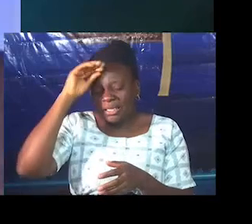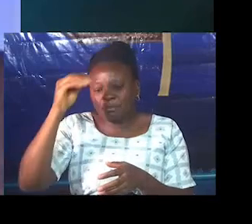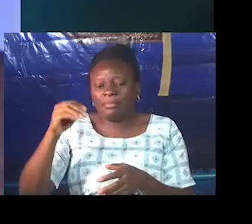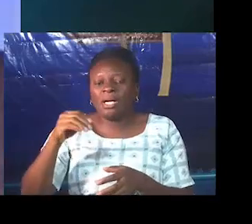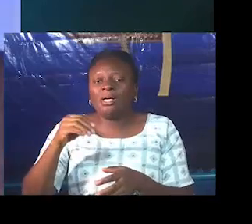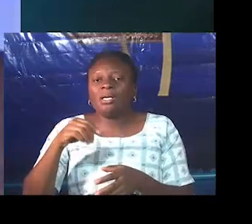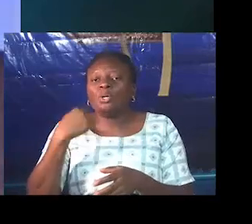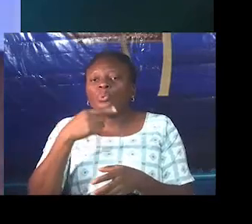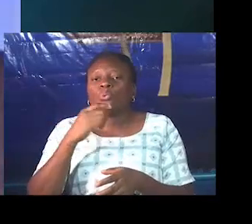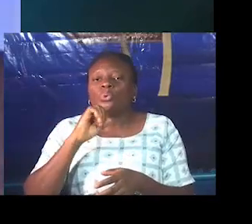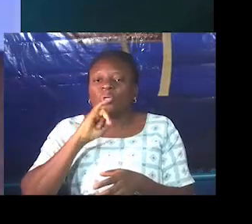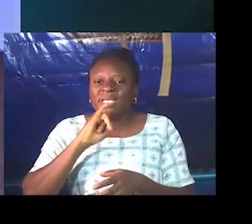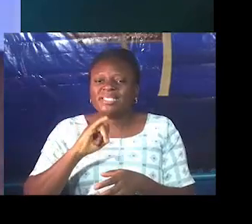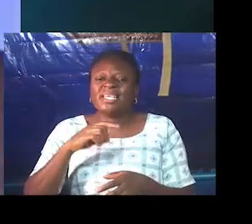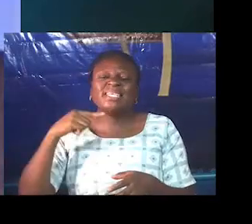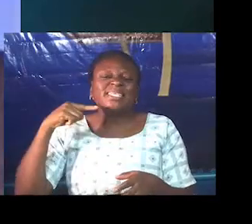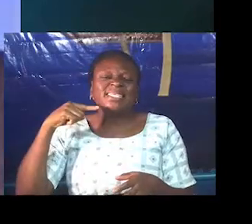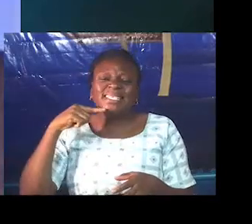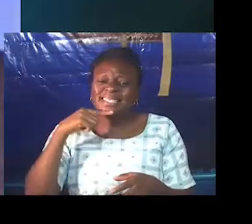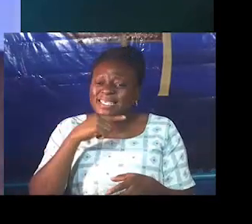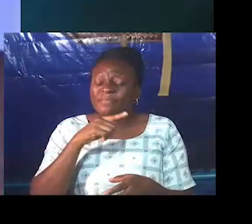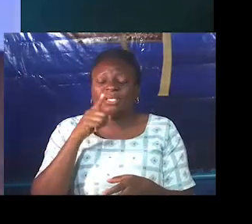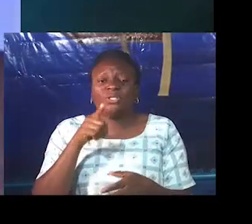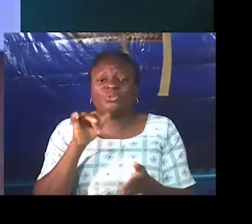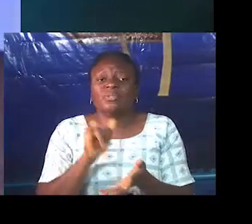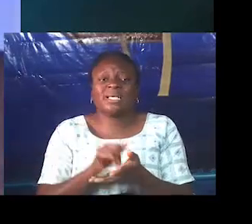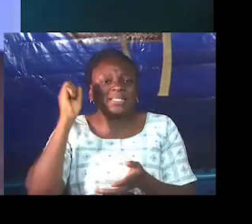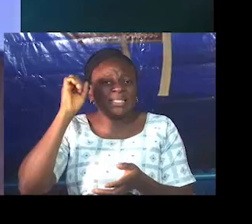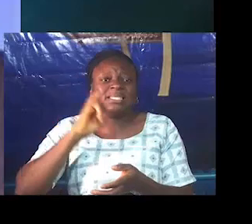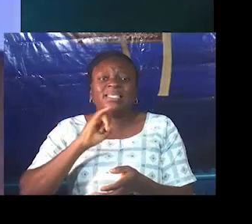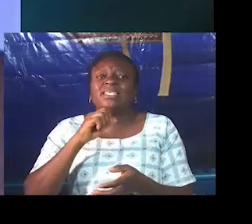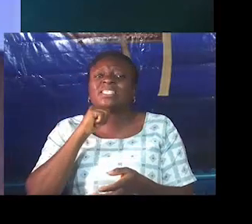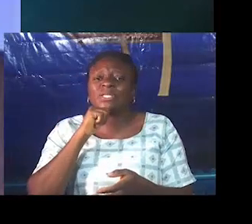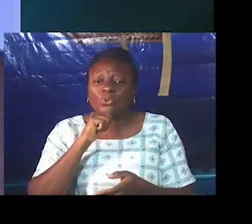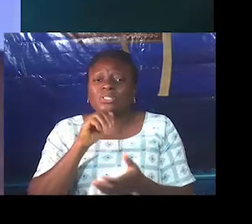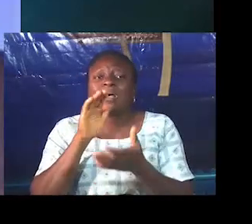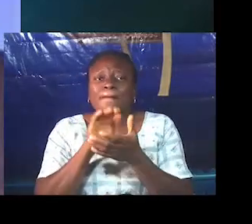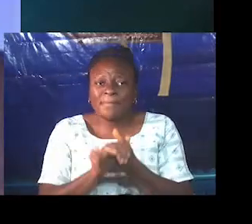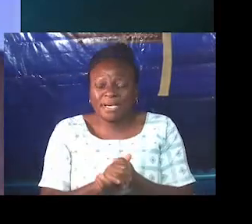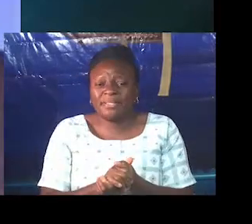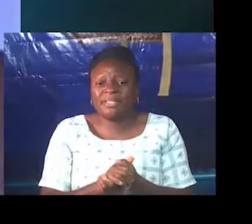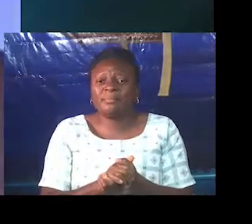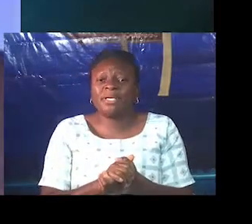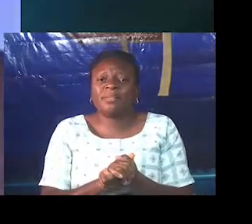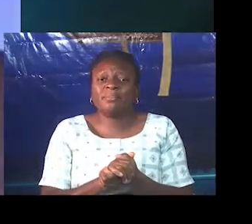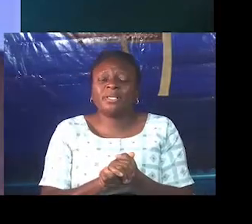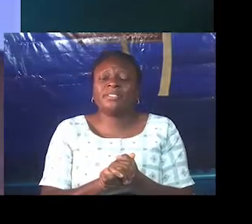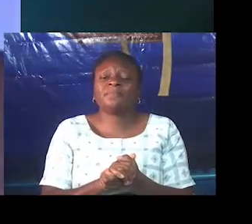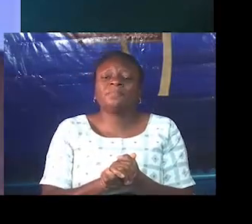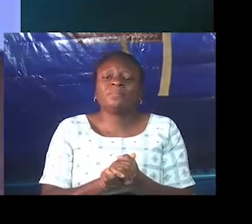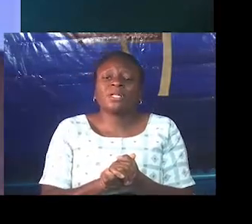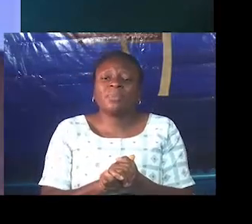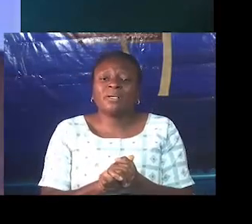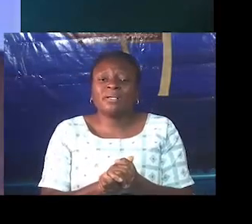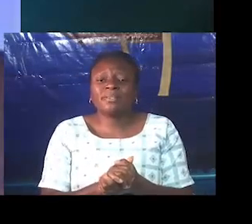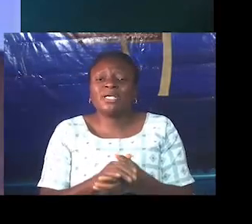married, that's why we are telling you, don't rush to say yes to any man. You don't rush. I'll be telling you the steps to take, even when you are